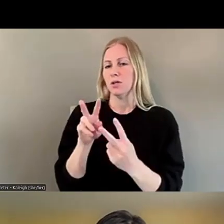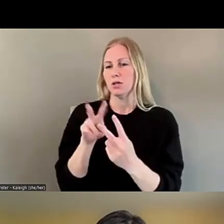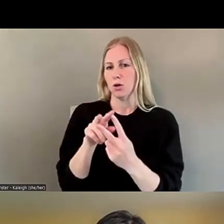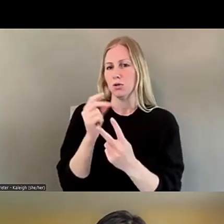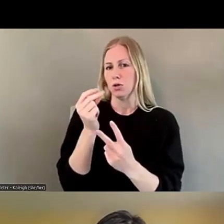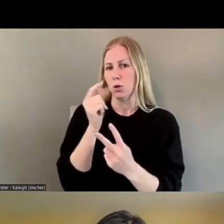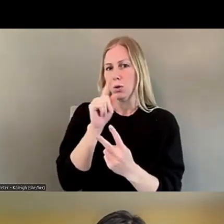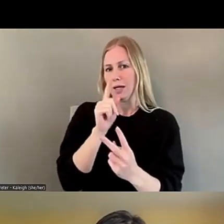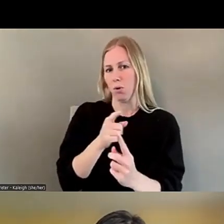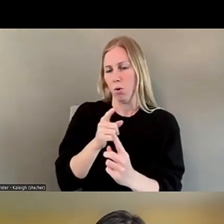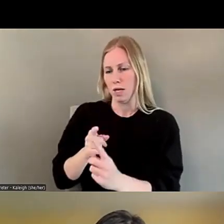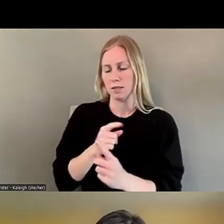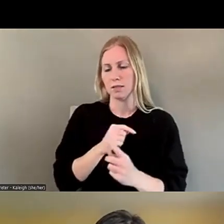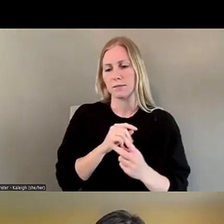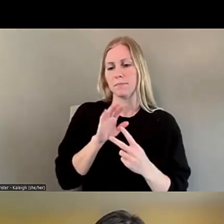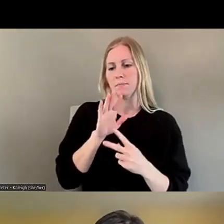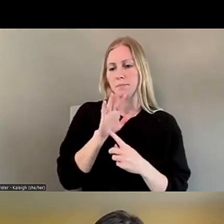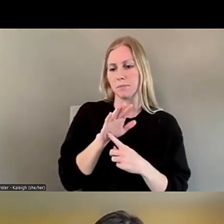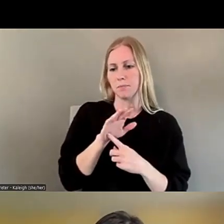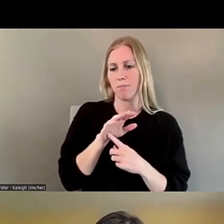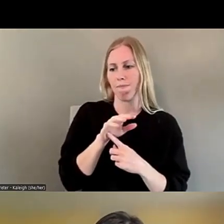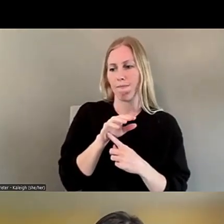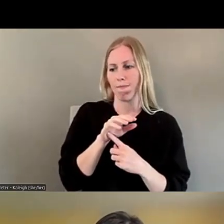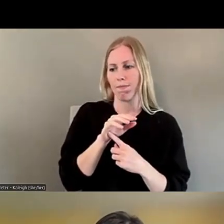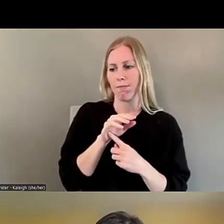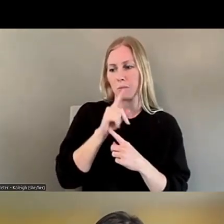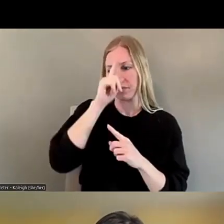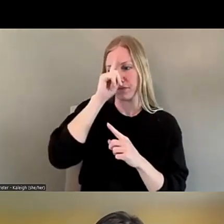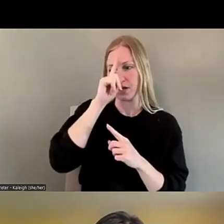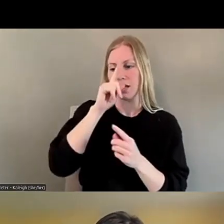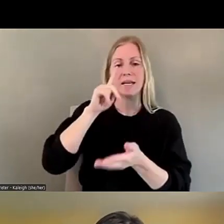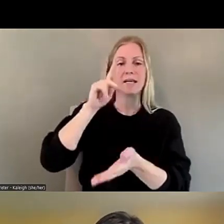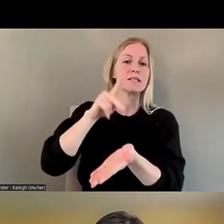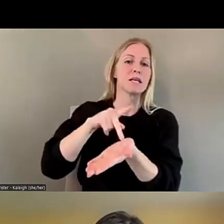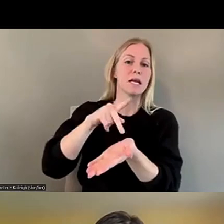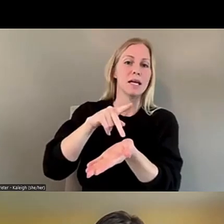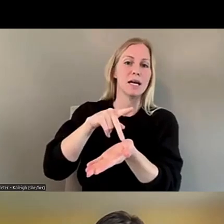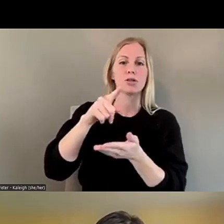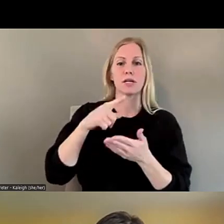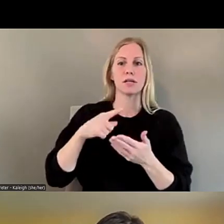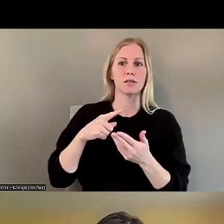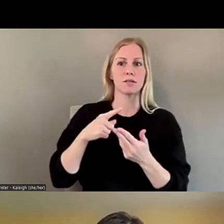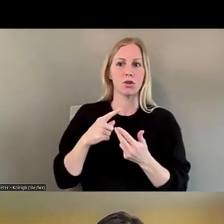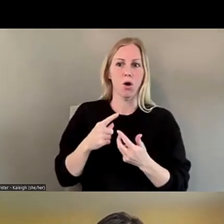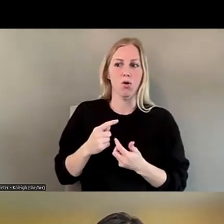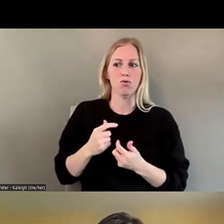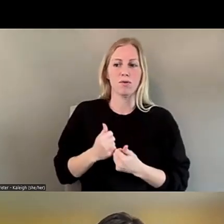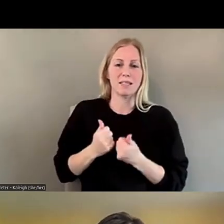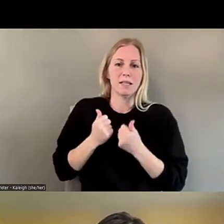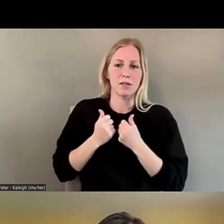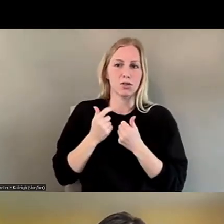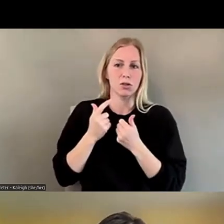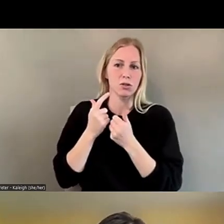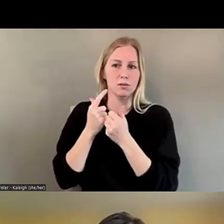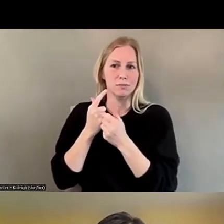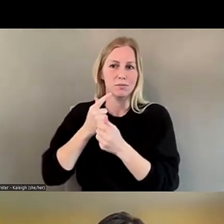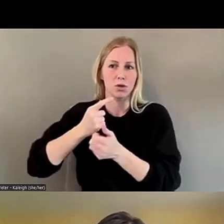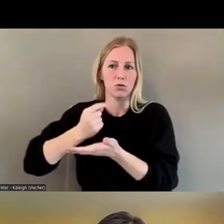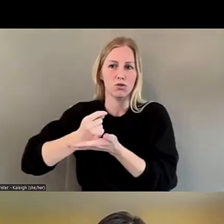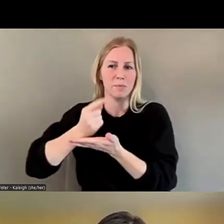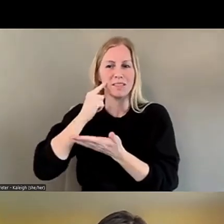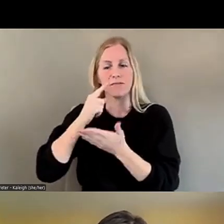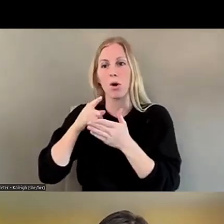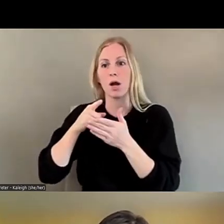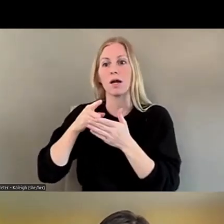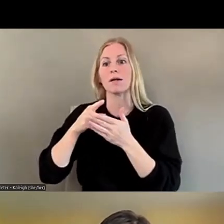is that in like psychiatric residential treatment facilities for minors, there are